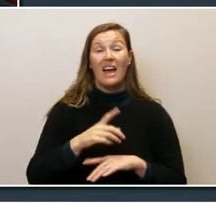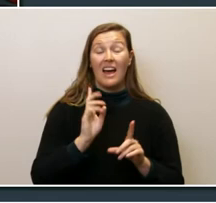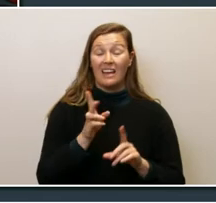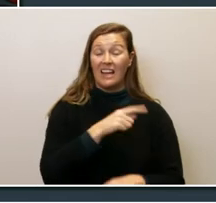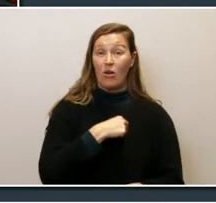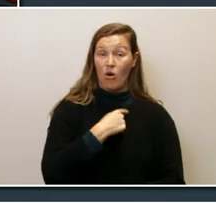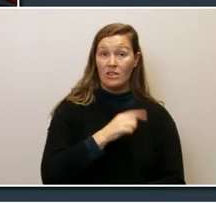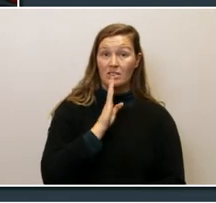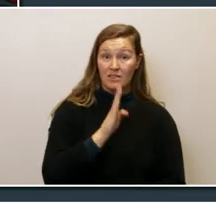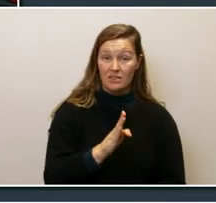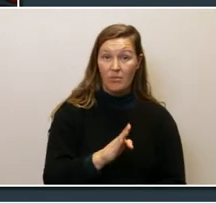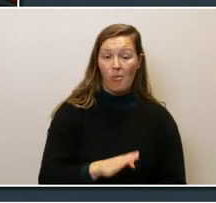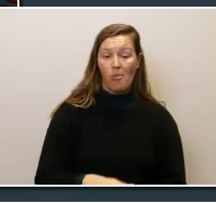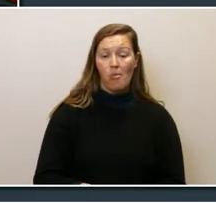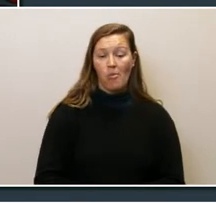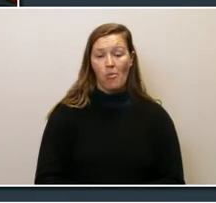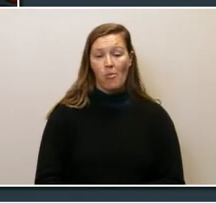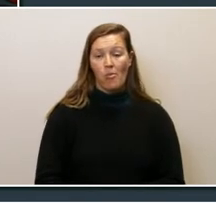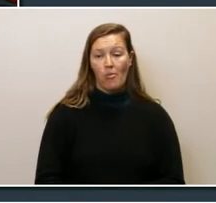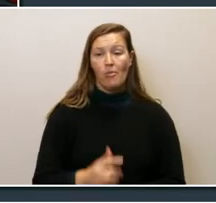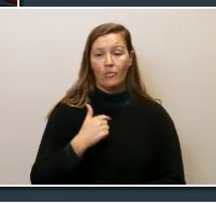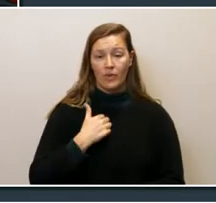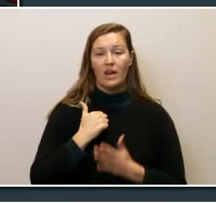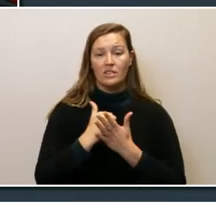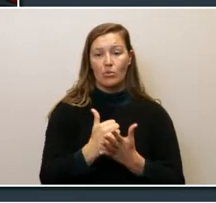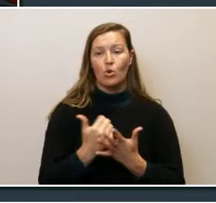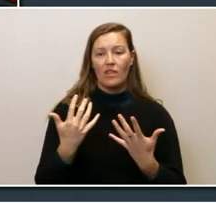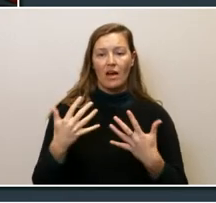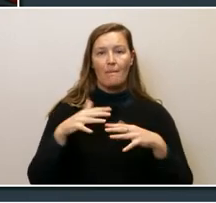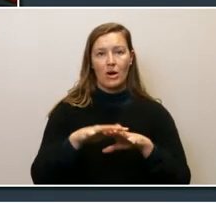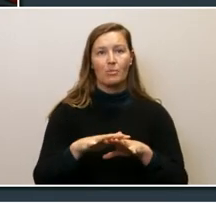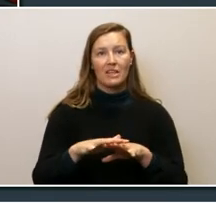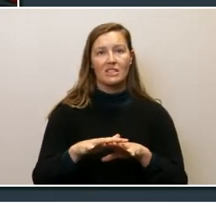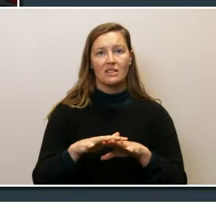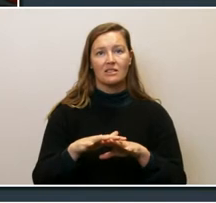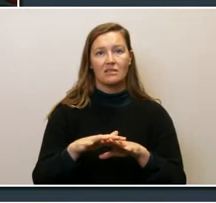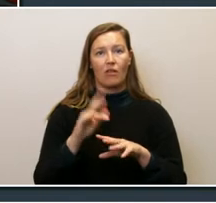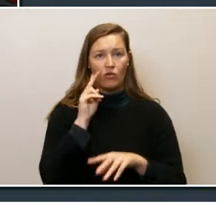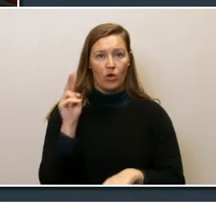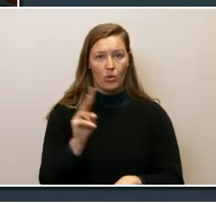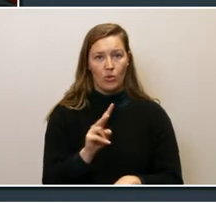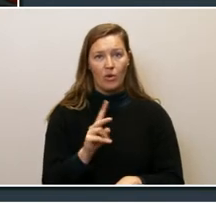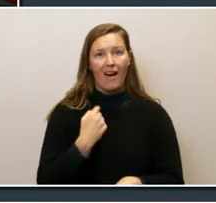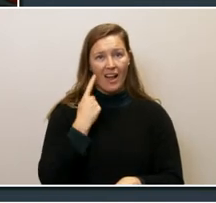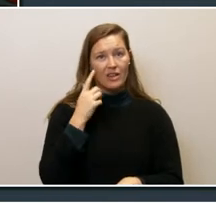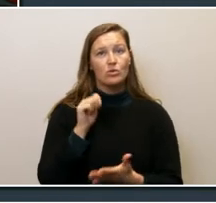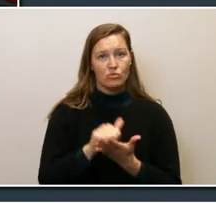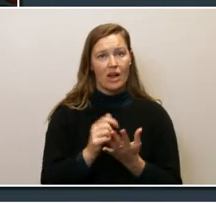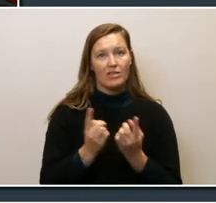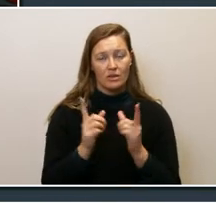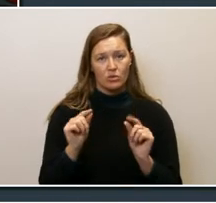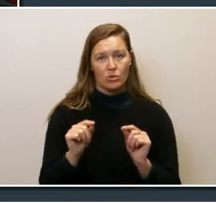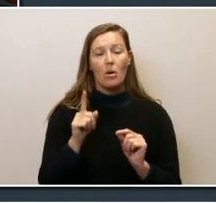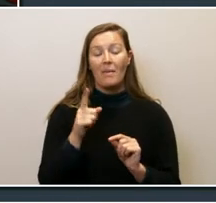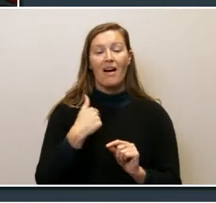honest again when I say that I fully support the amalgamation stance that I took all those years ago, and I think it was the right thing. But